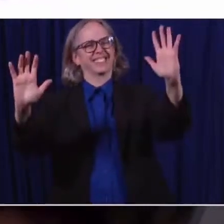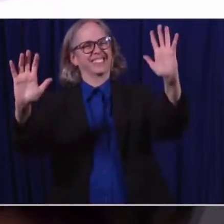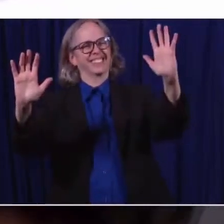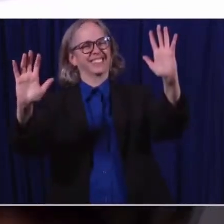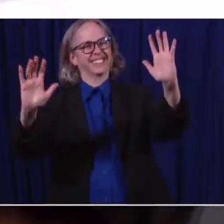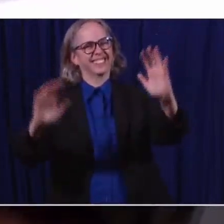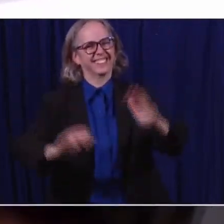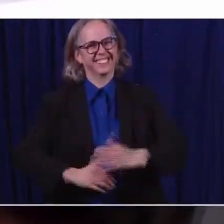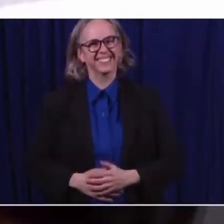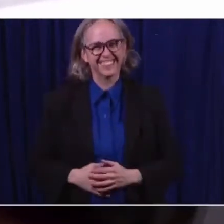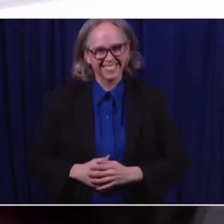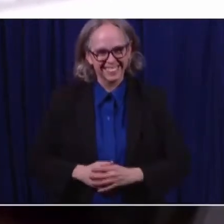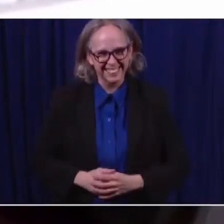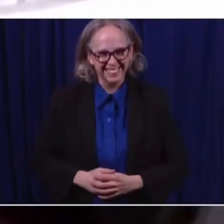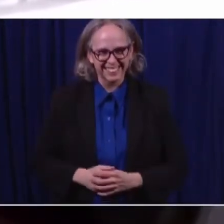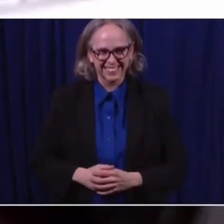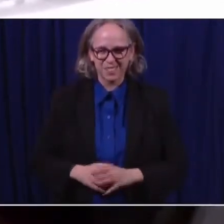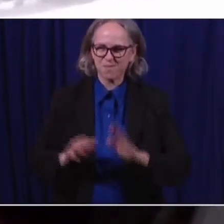Wonderful.